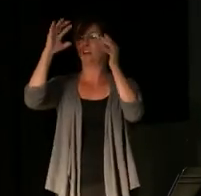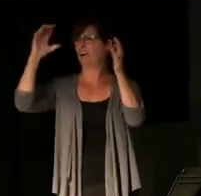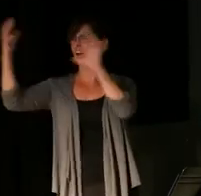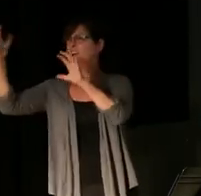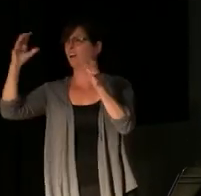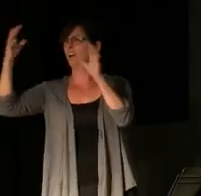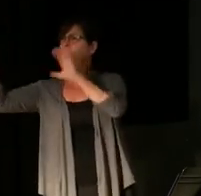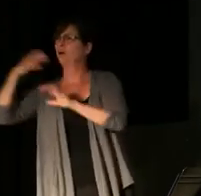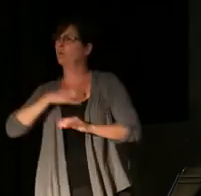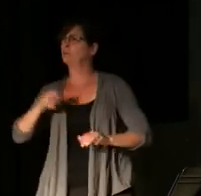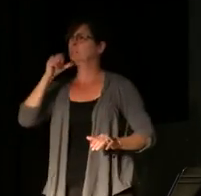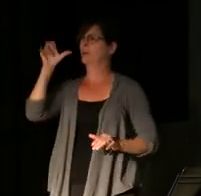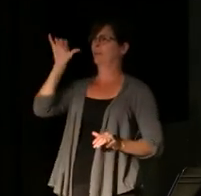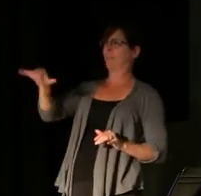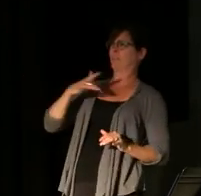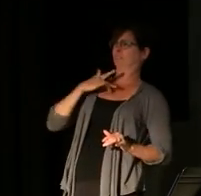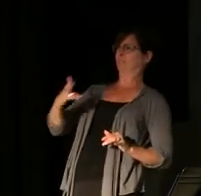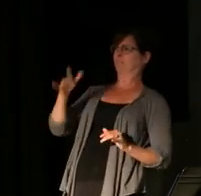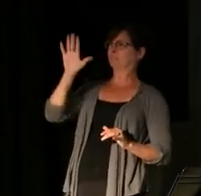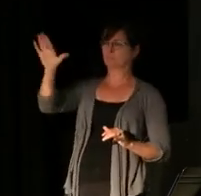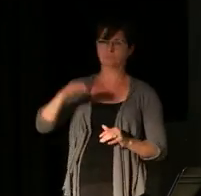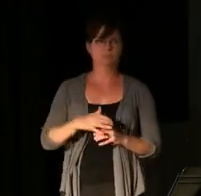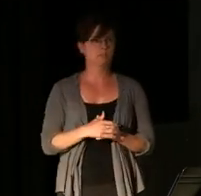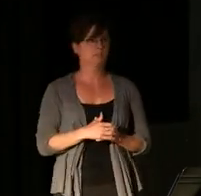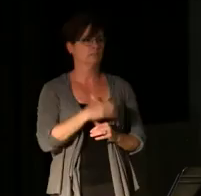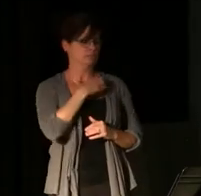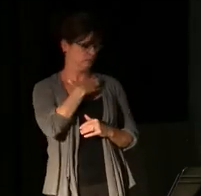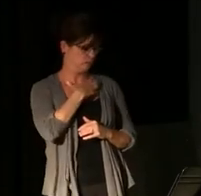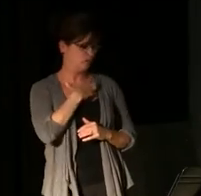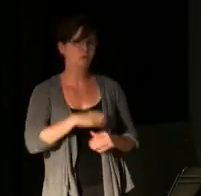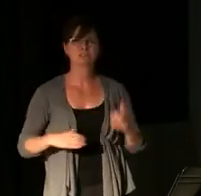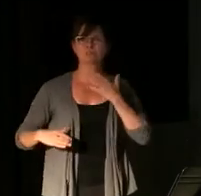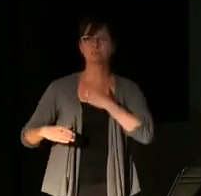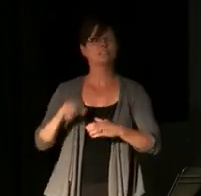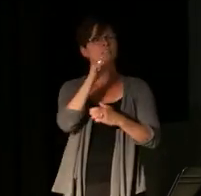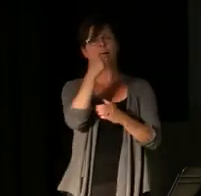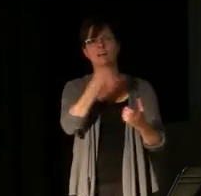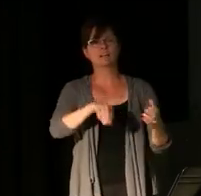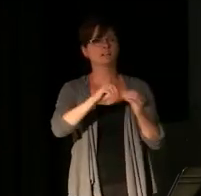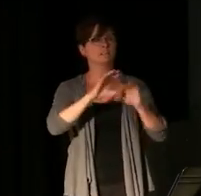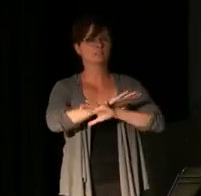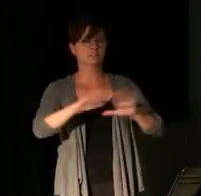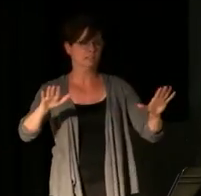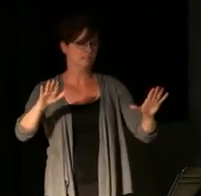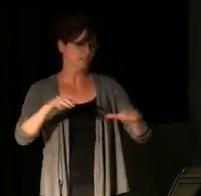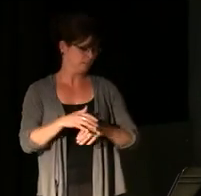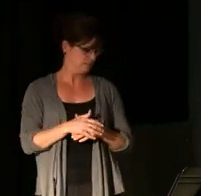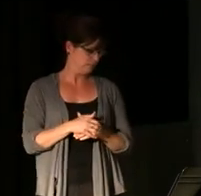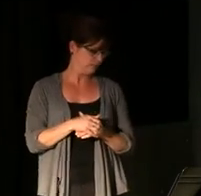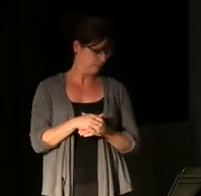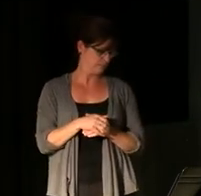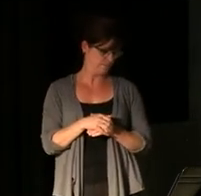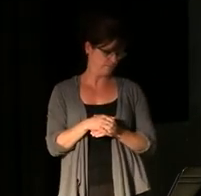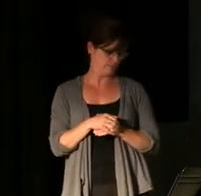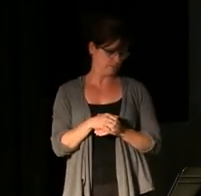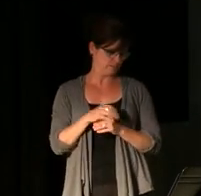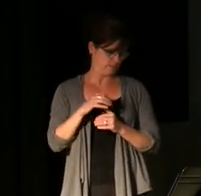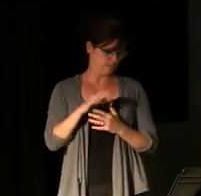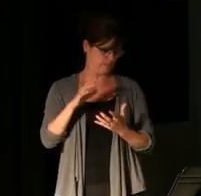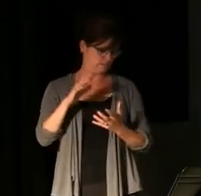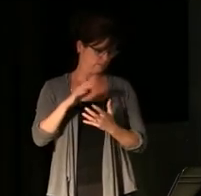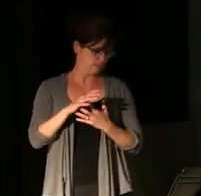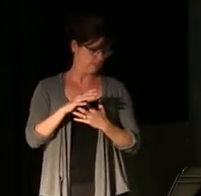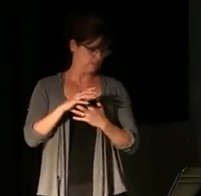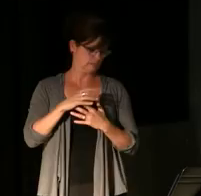I wish I wasn't like that. Well, I wish I wasn't wishing anymore. I wish I could smell the vitamins, keep the door. I'm tired